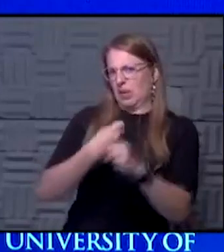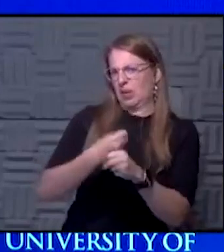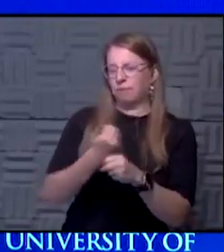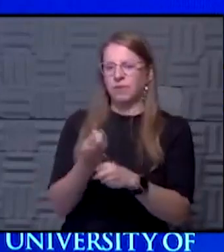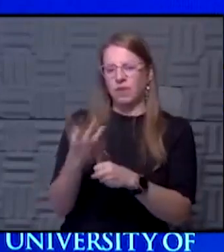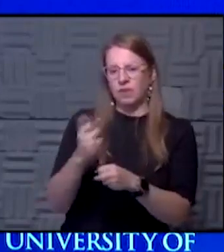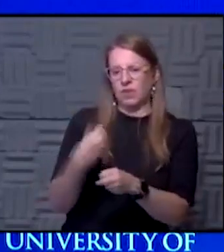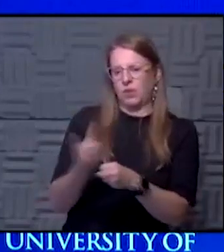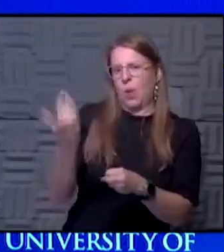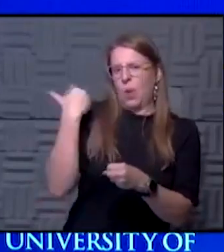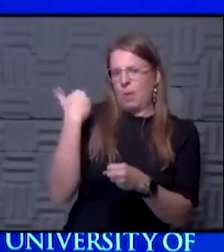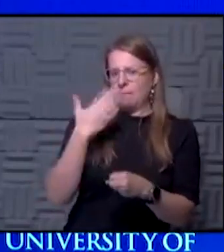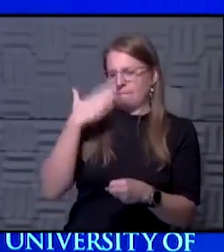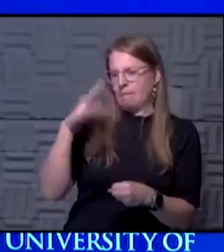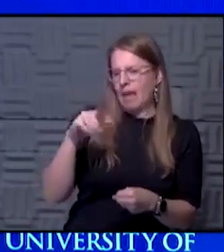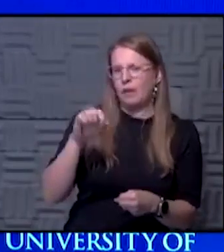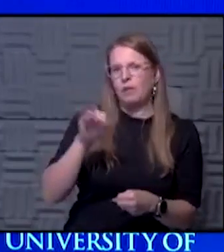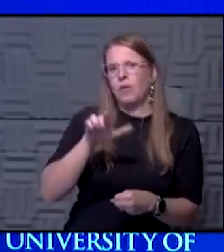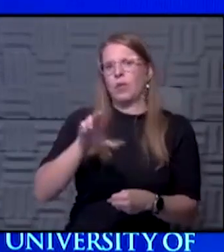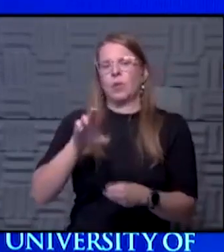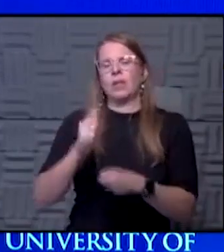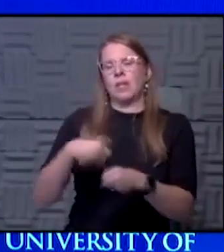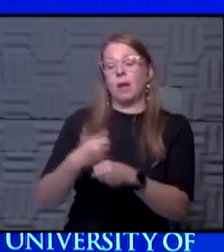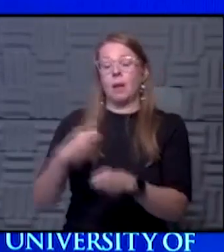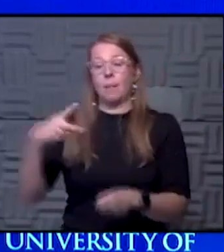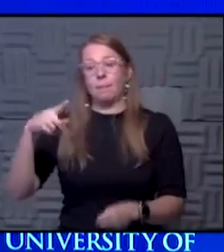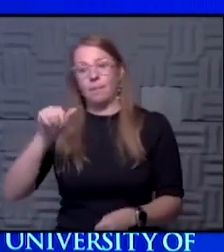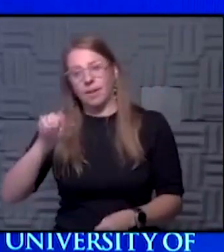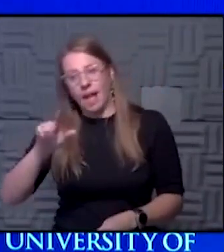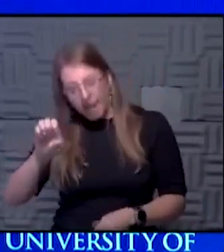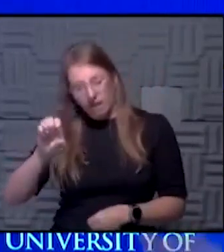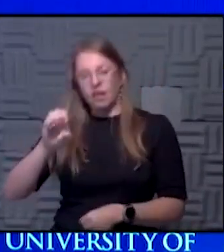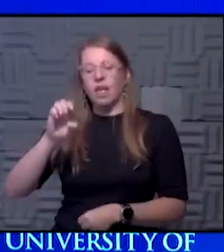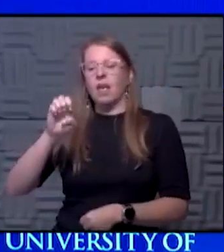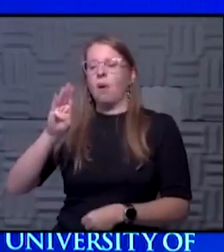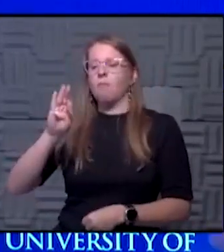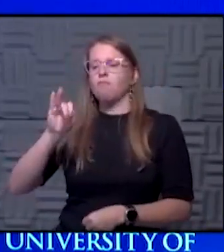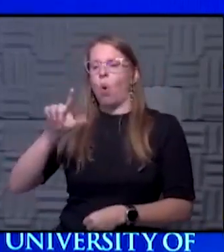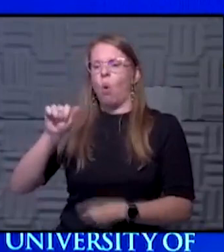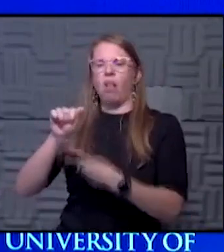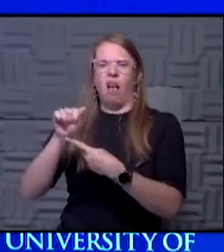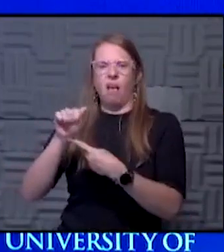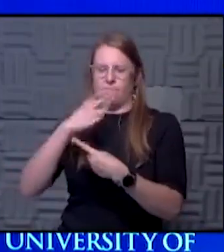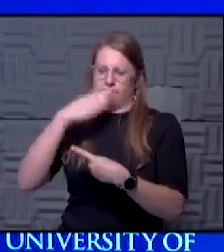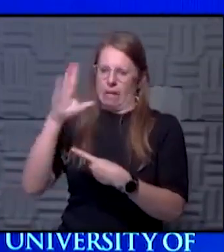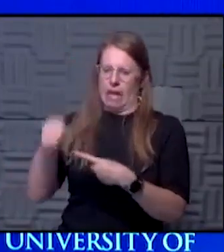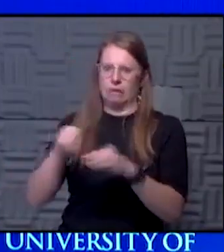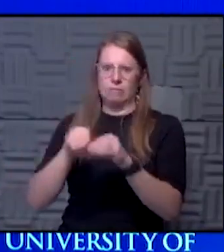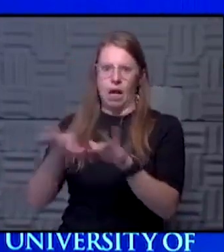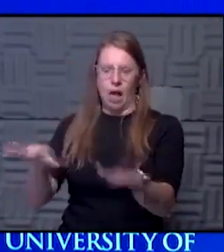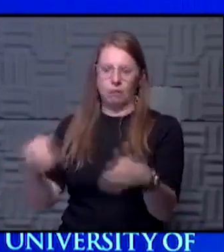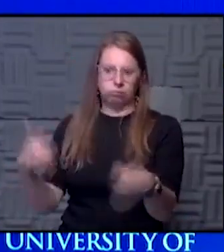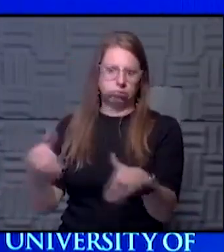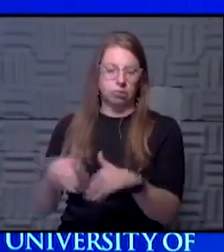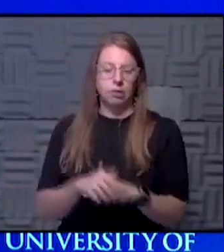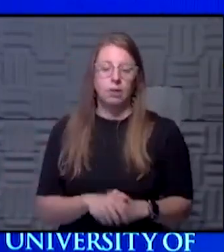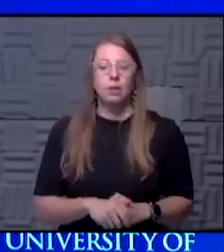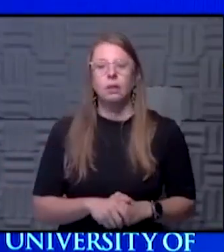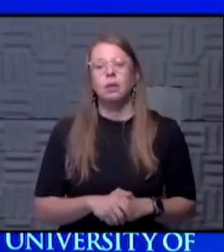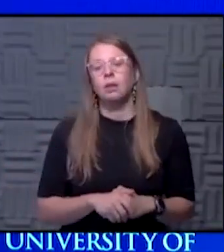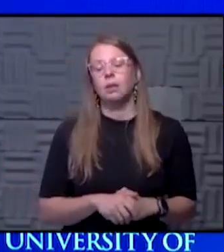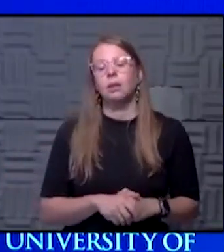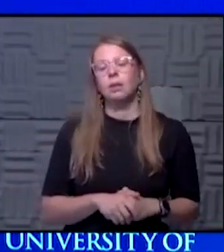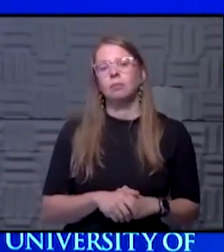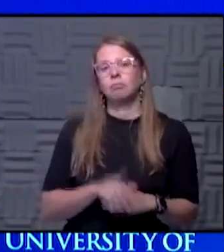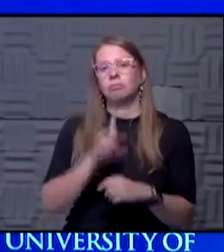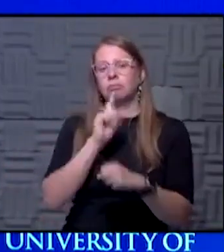couple years ago, bad flu year. Plague, okay, that's really bad. Ebola, that's really bad. I'm going to put Ebola, and those guys get a 10. And then I would